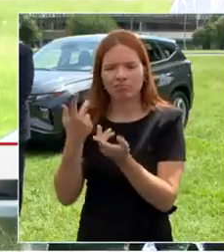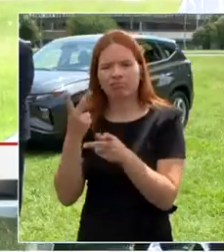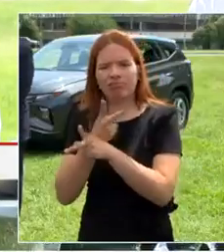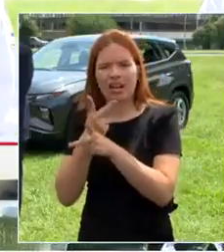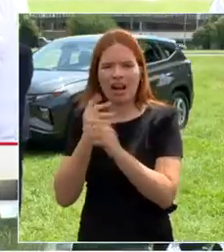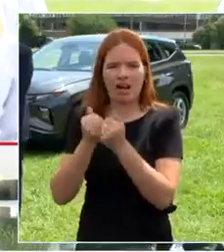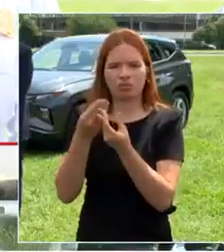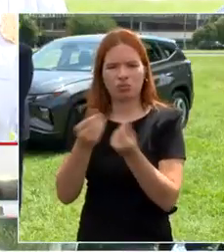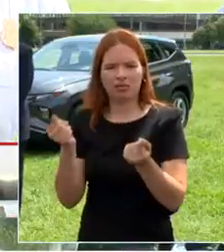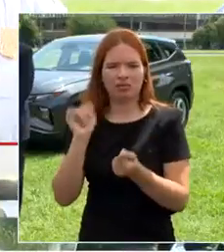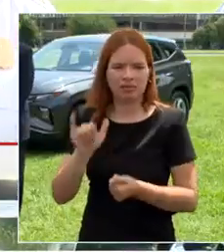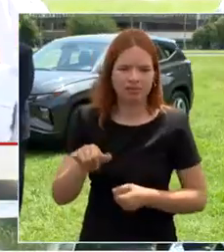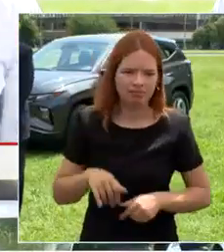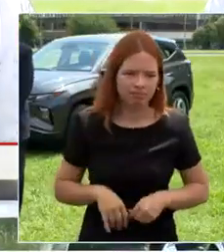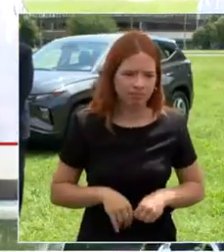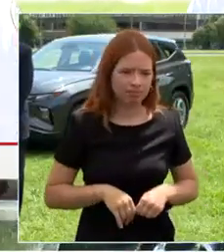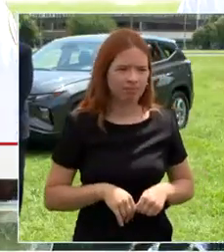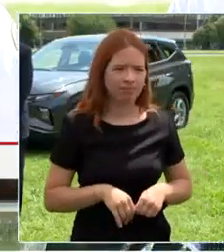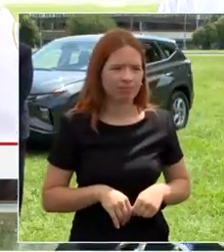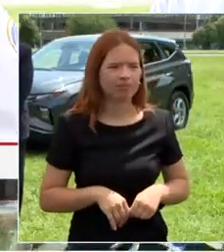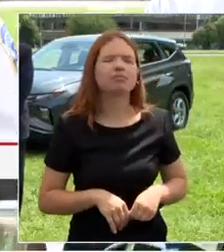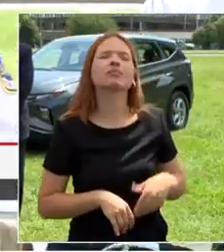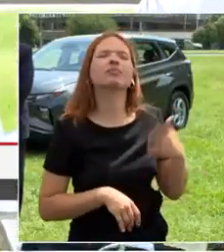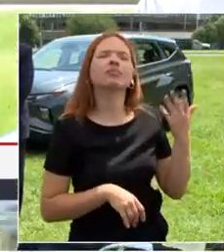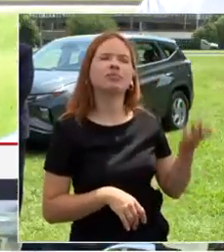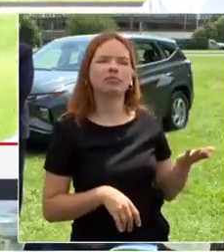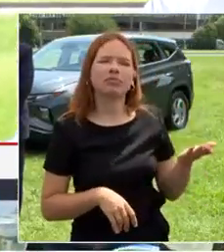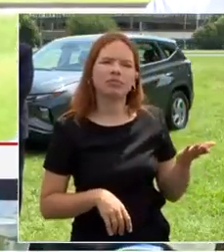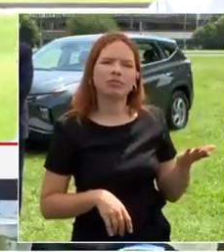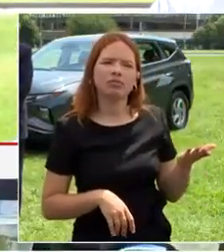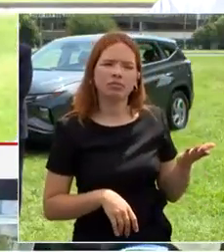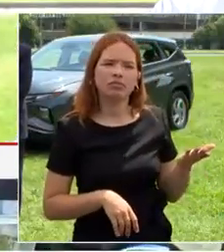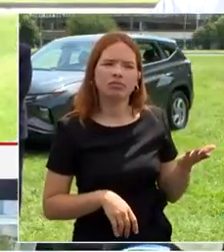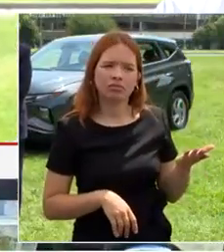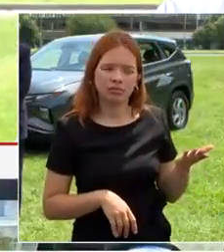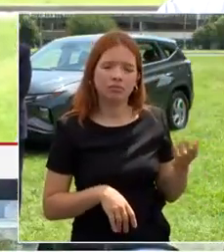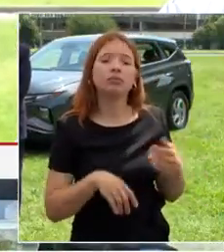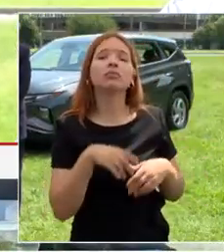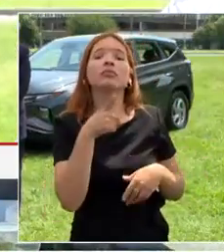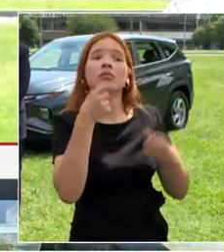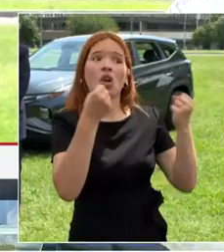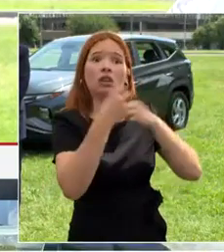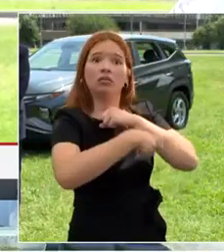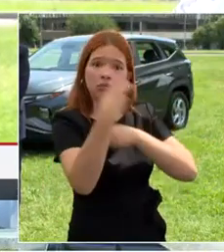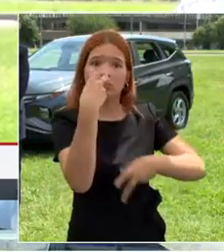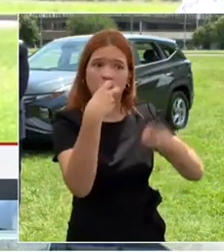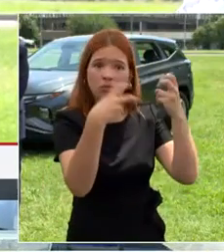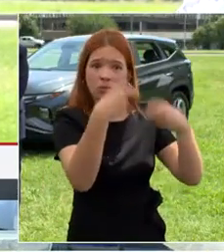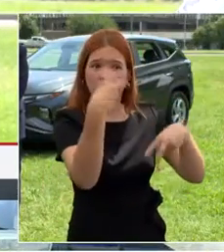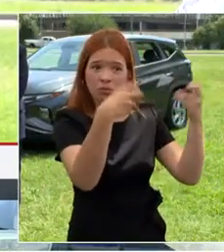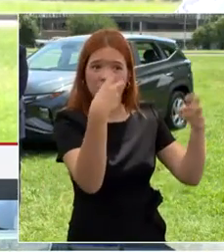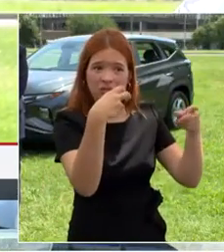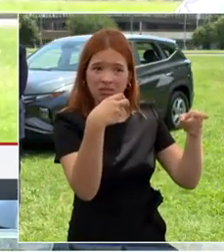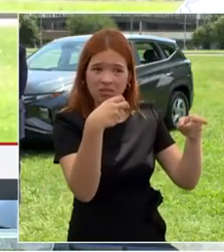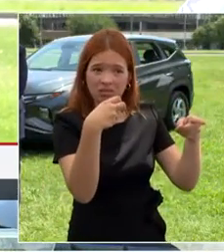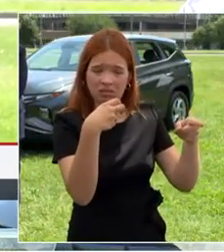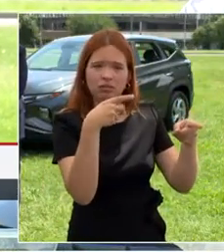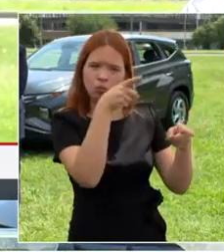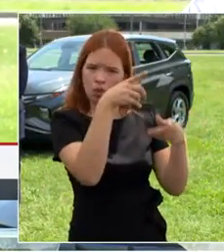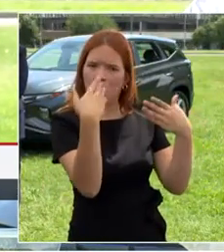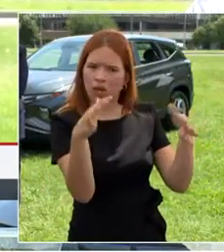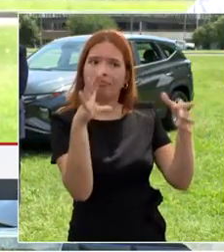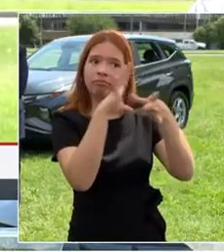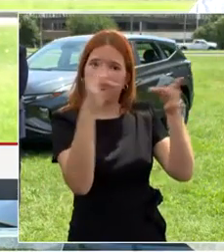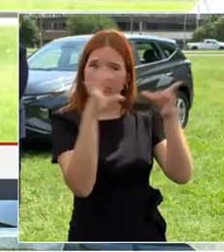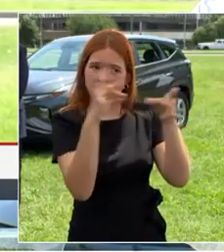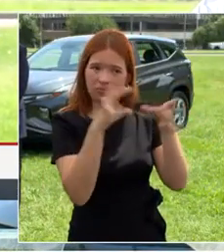Question for the chief, following up on the stolen vehicles. I know you had mentioned that some are being used to commit other